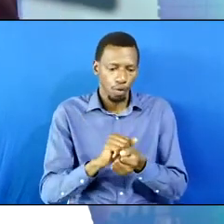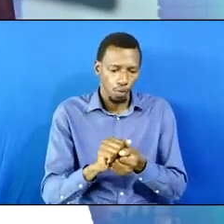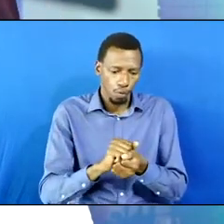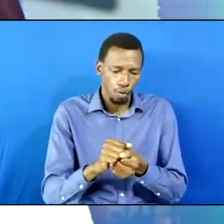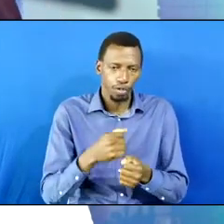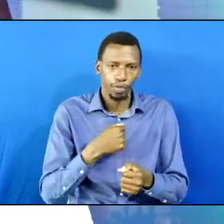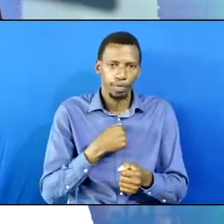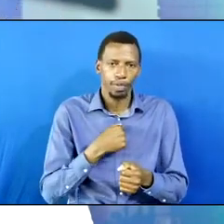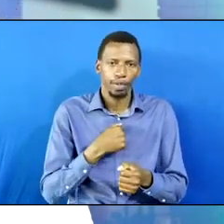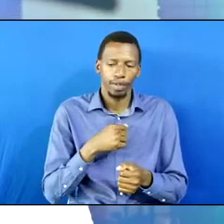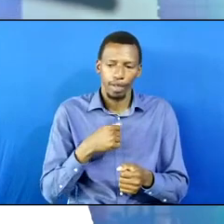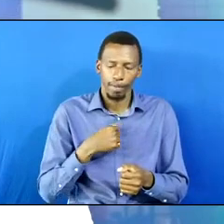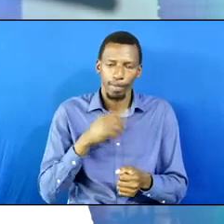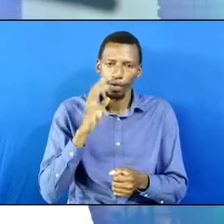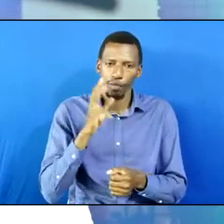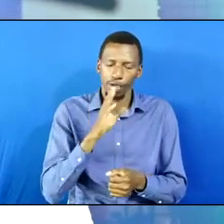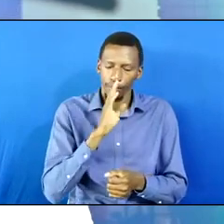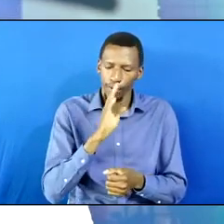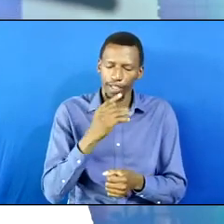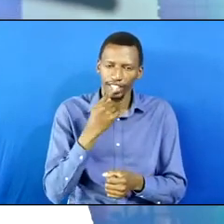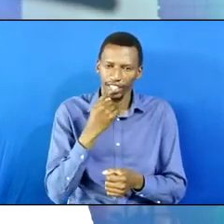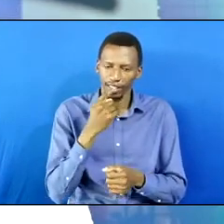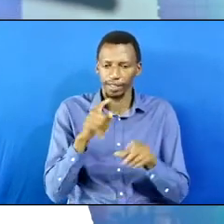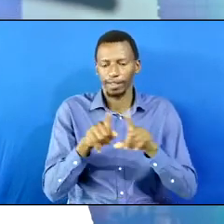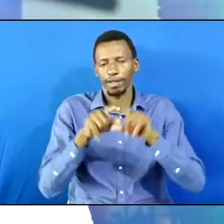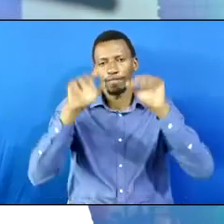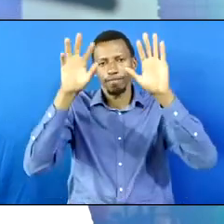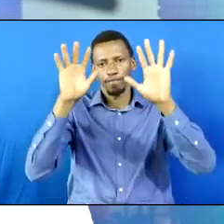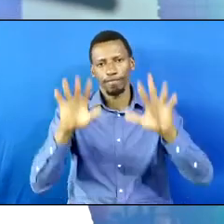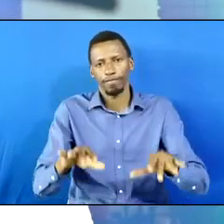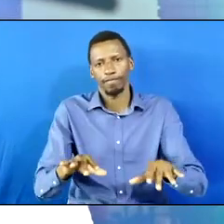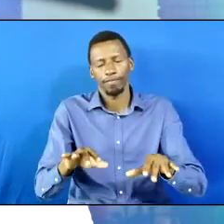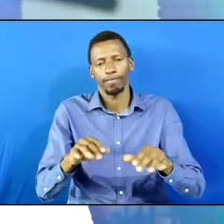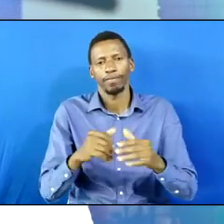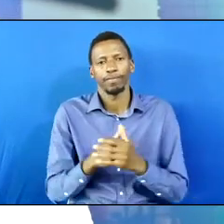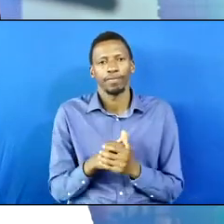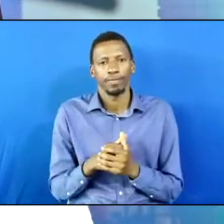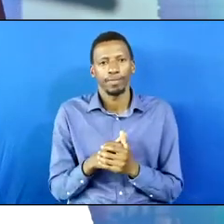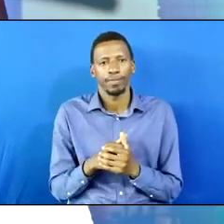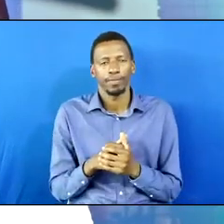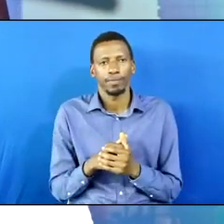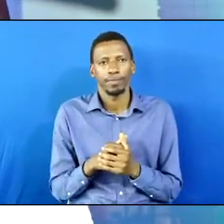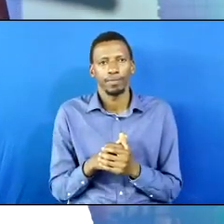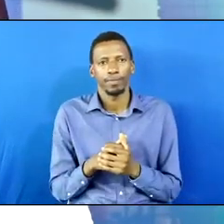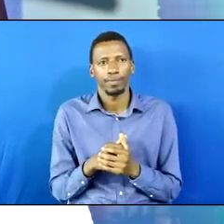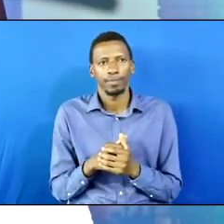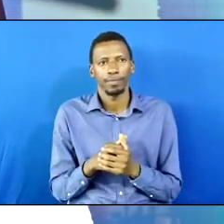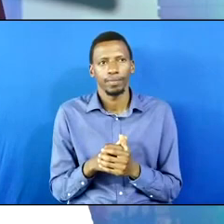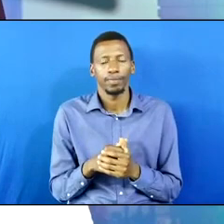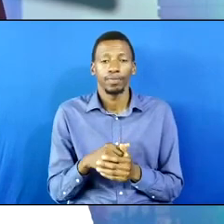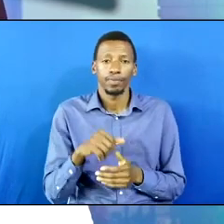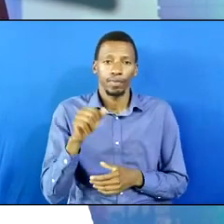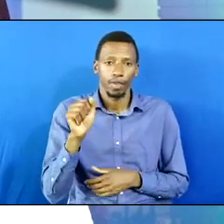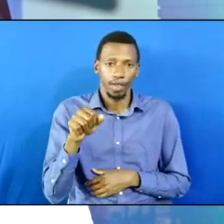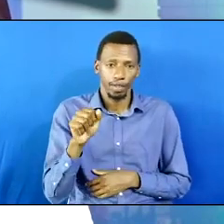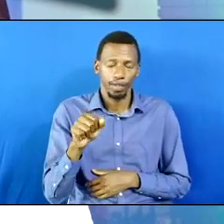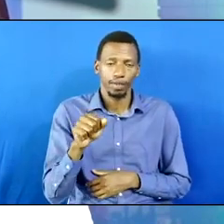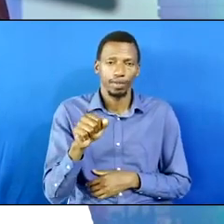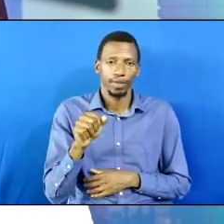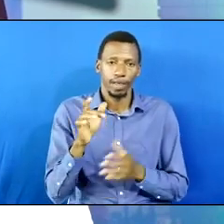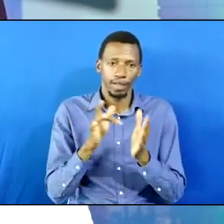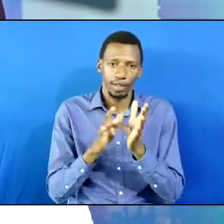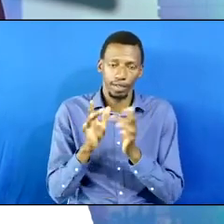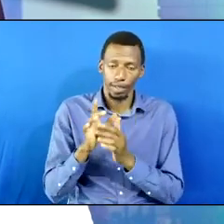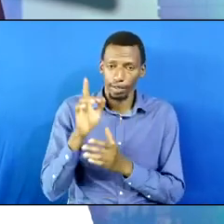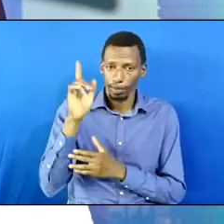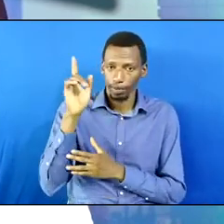I shall be whiter than snow. As in Psalms chapter 51, verse 7. Yes, the hyssop.